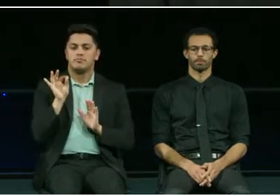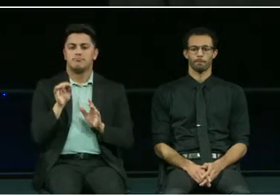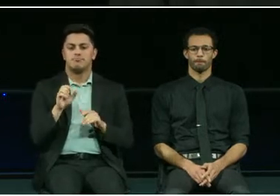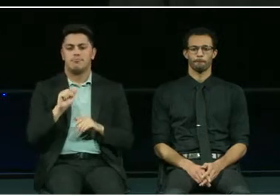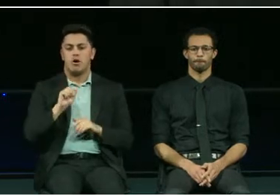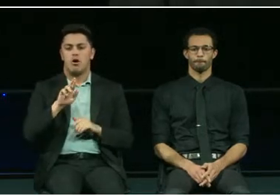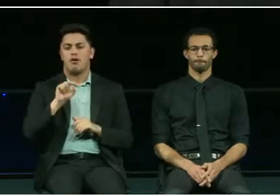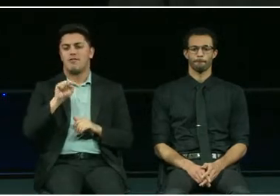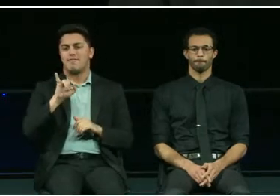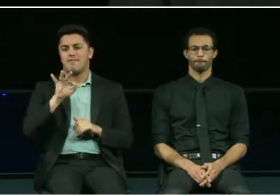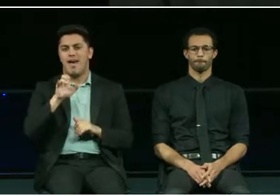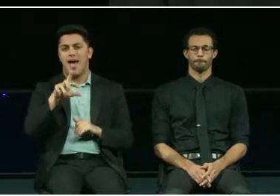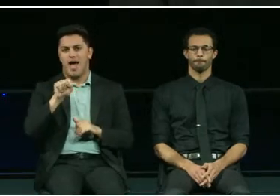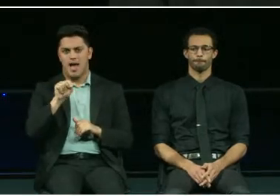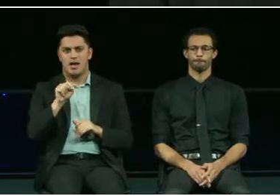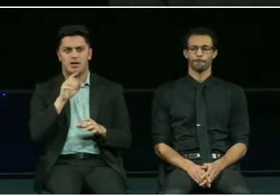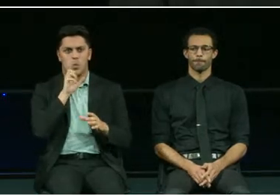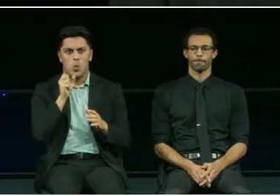artifacts